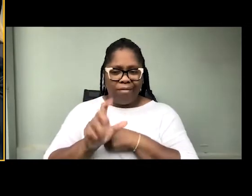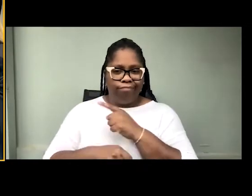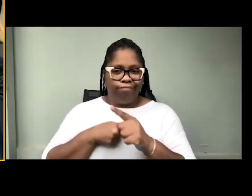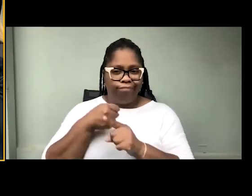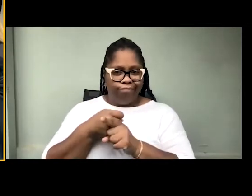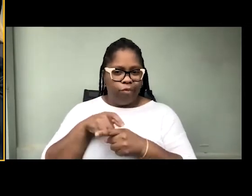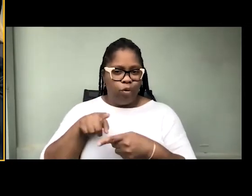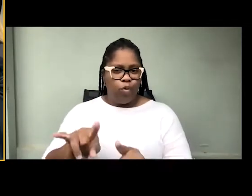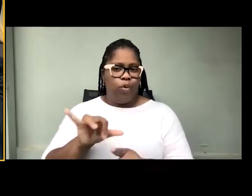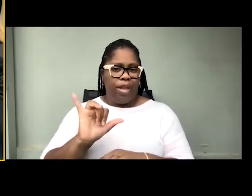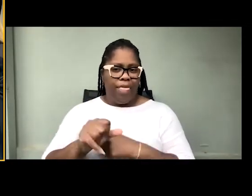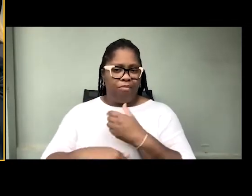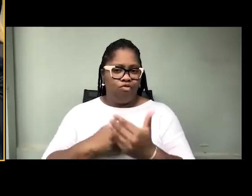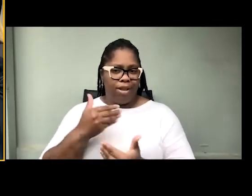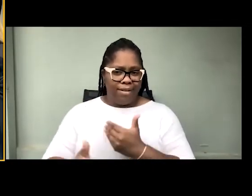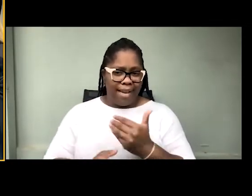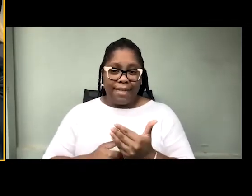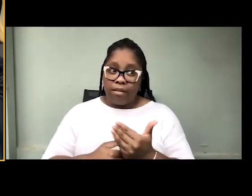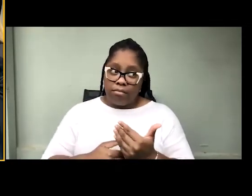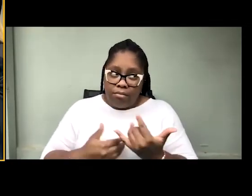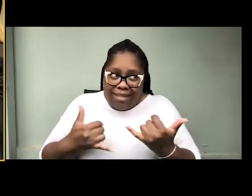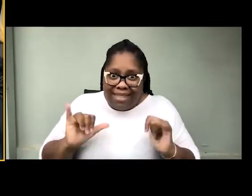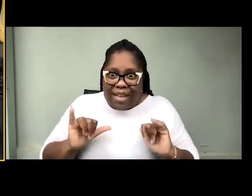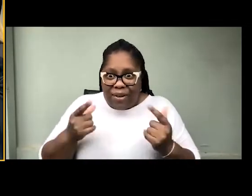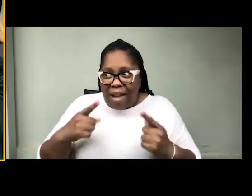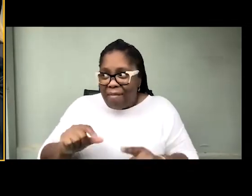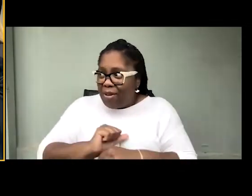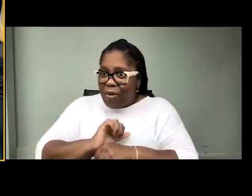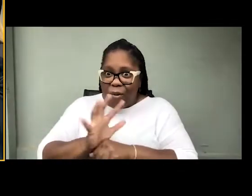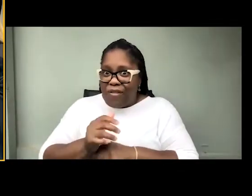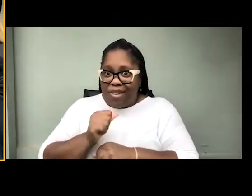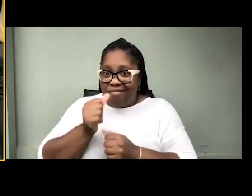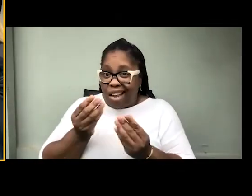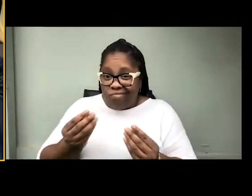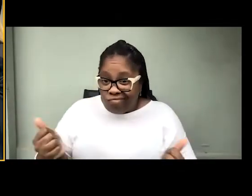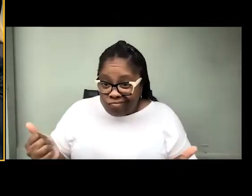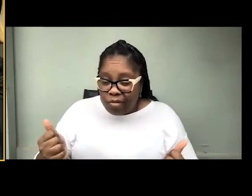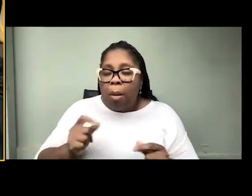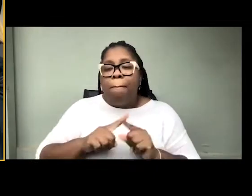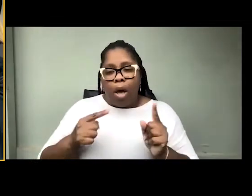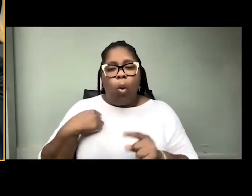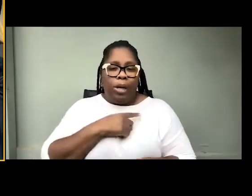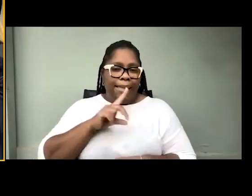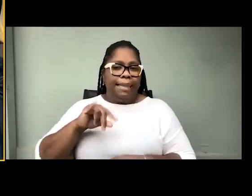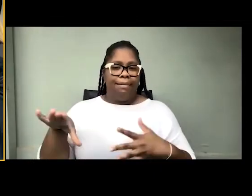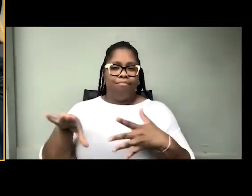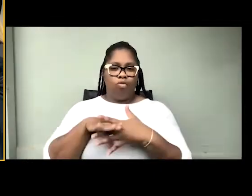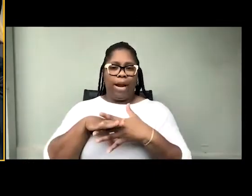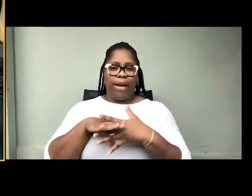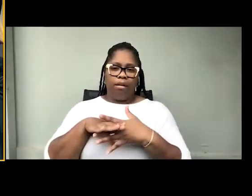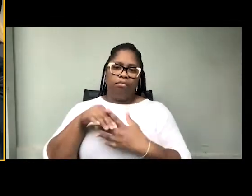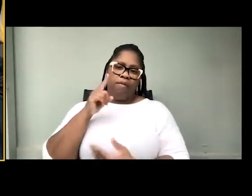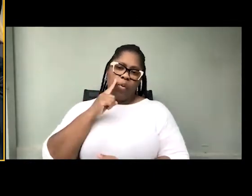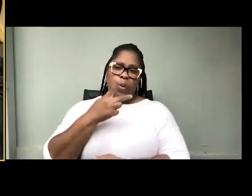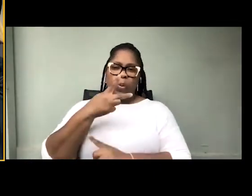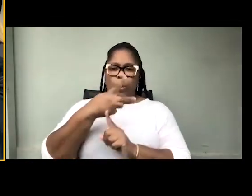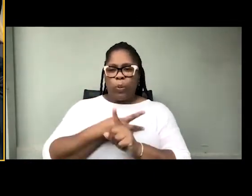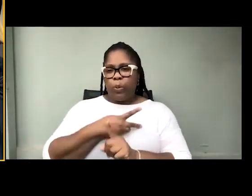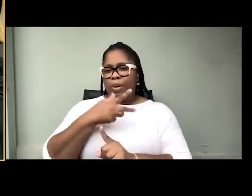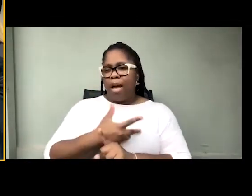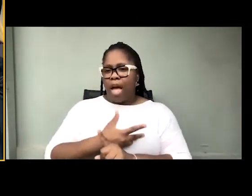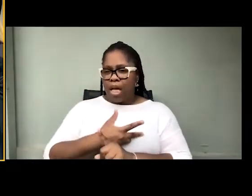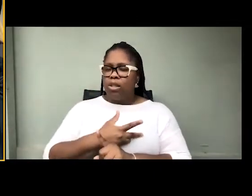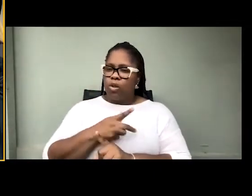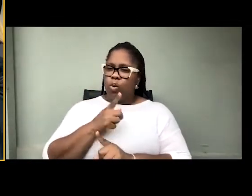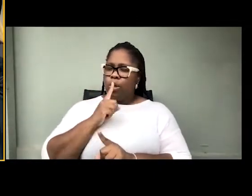process. And it continues to happen. But we did take a break in the planning process for about 2 or 3 months to just